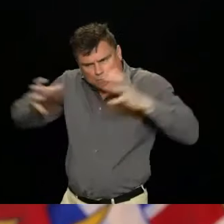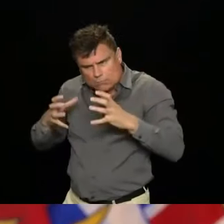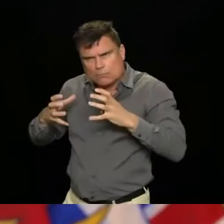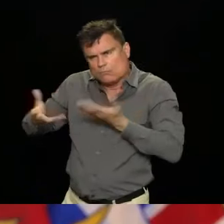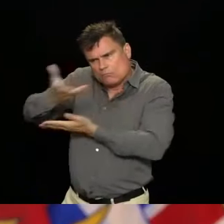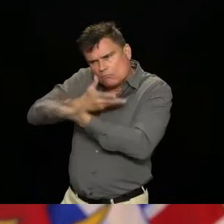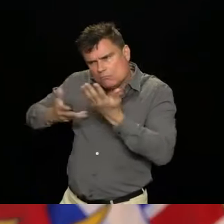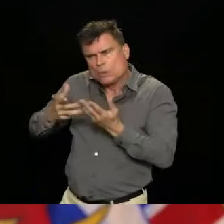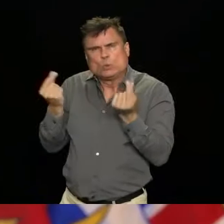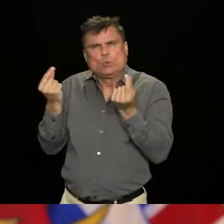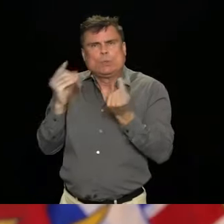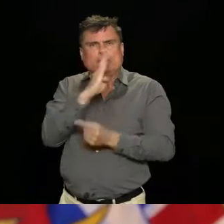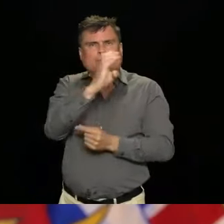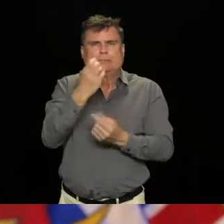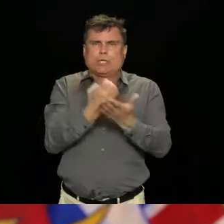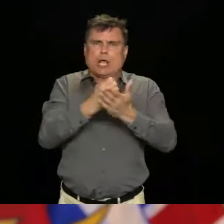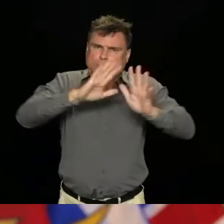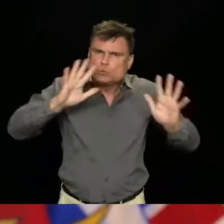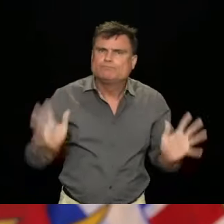News.